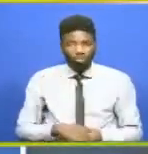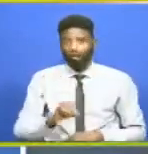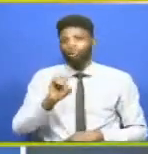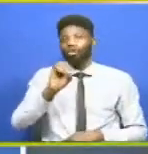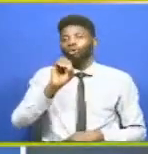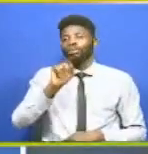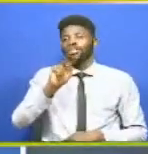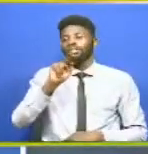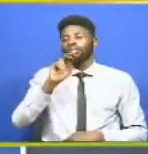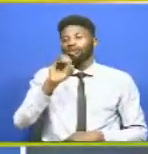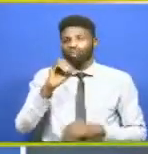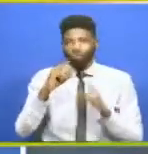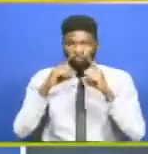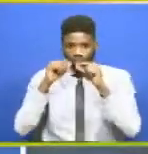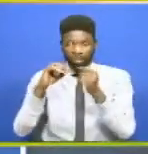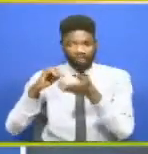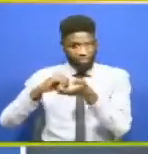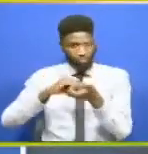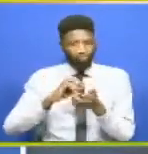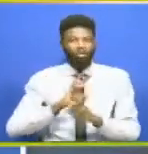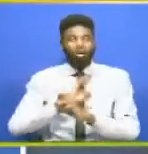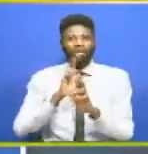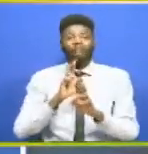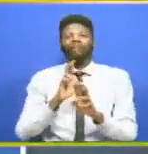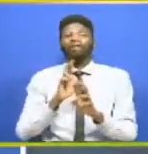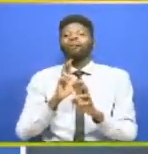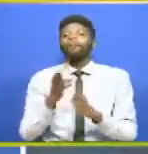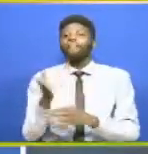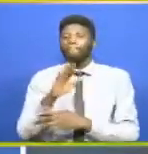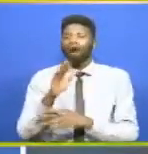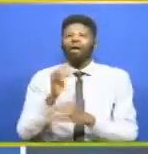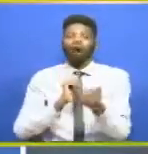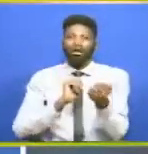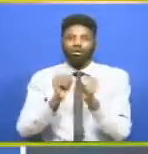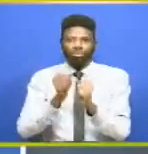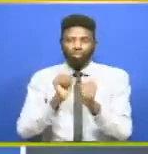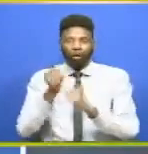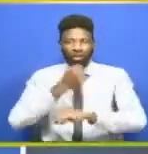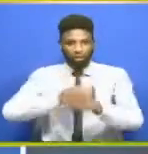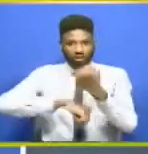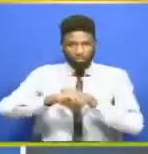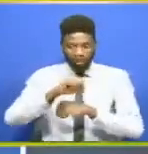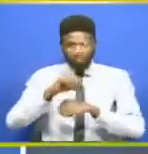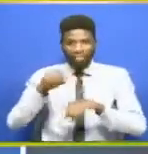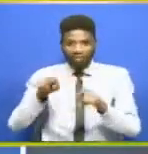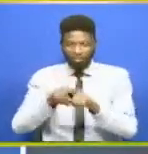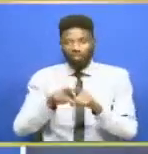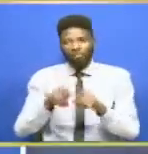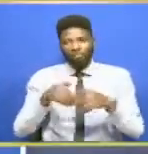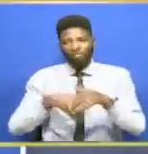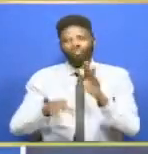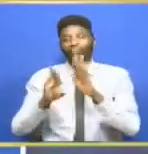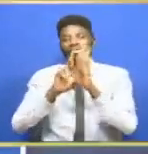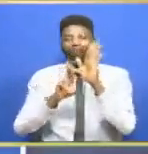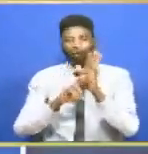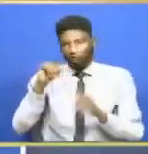the activities as they continue following government measures to curb the spread of COVID-19 disease.